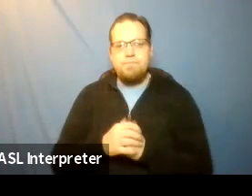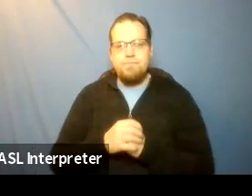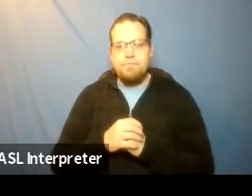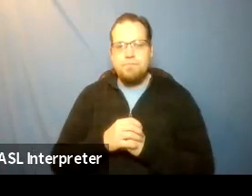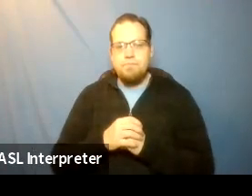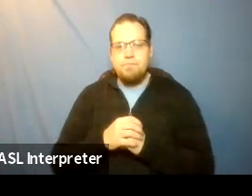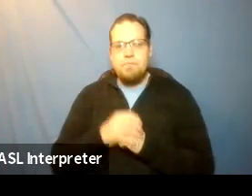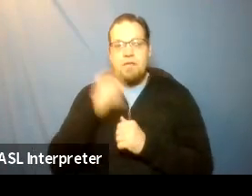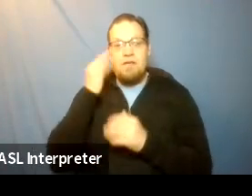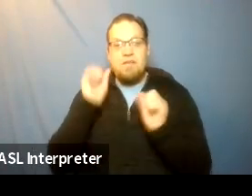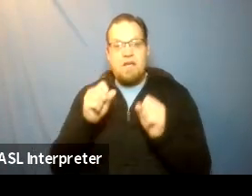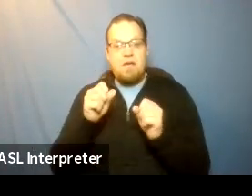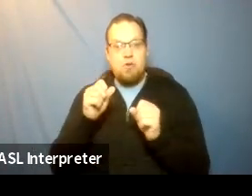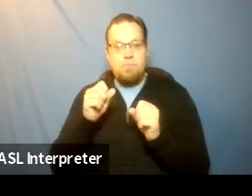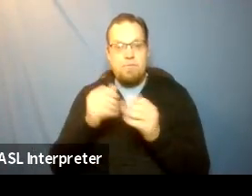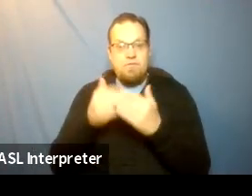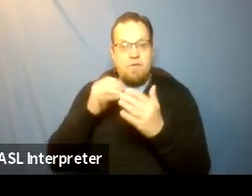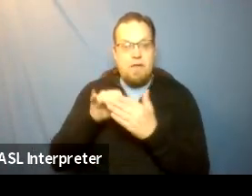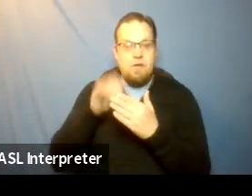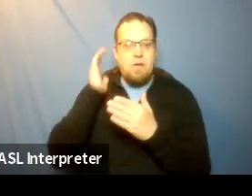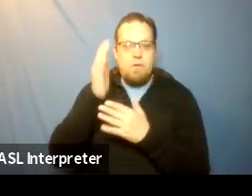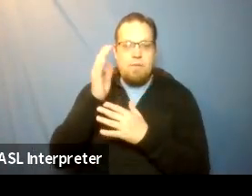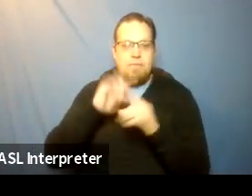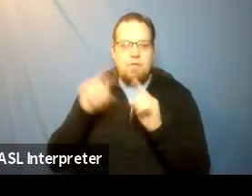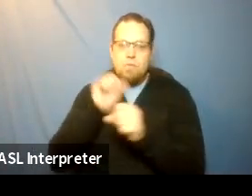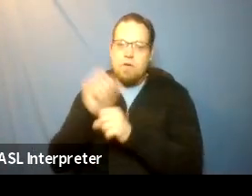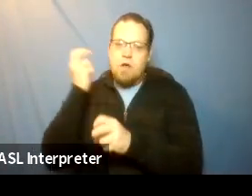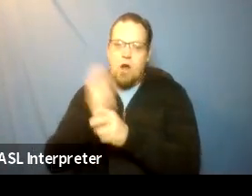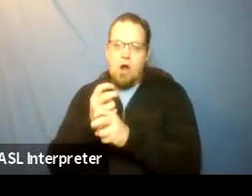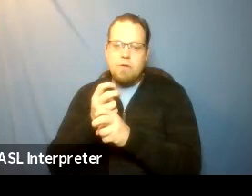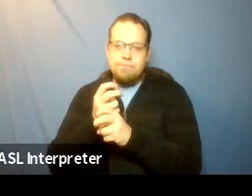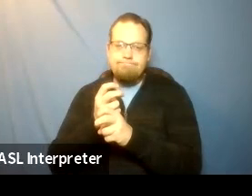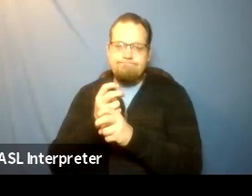If they can do it earlier, they certainly will, but they're working hard to meet that.